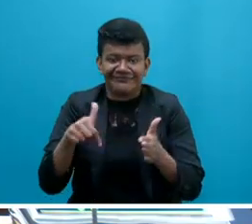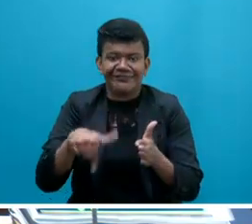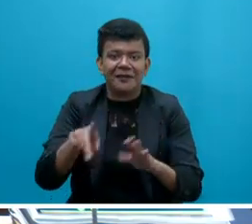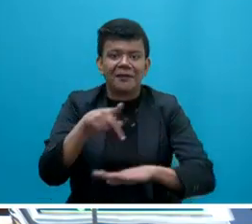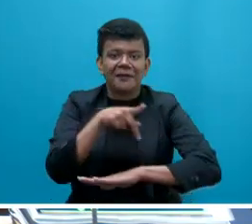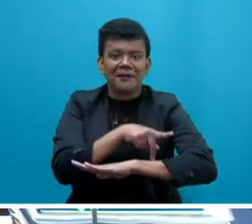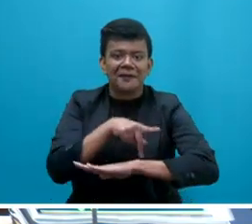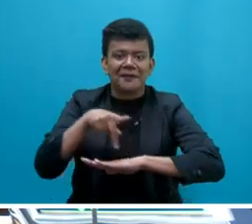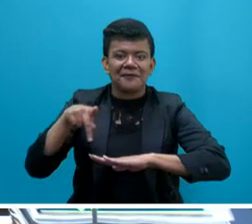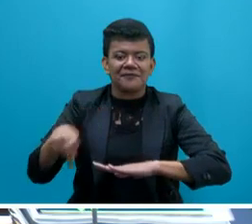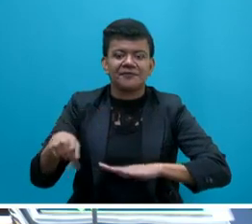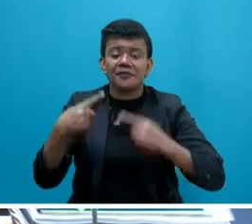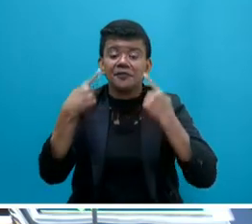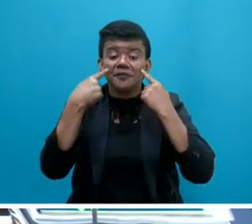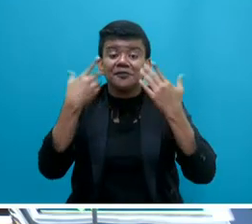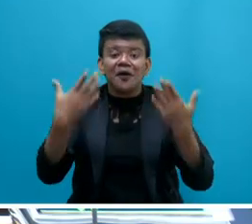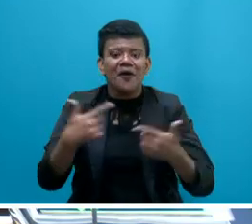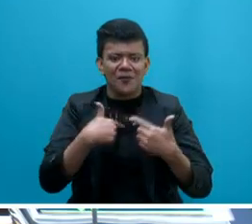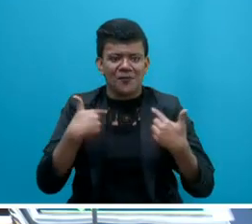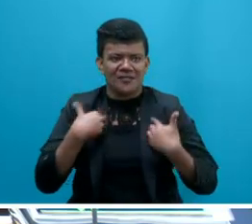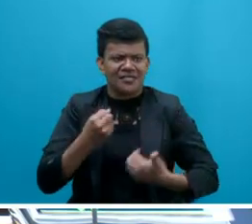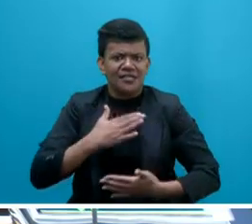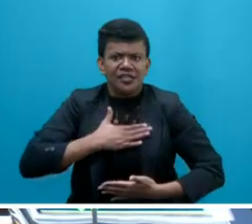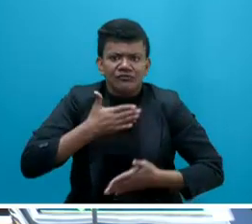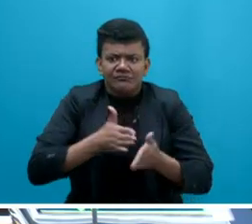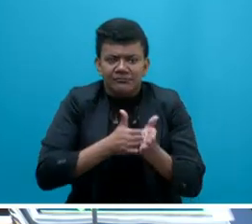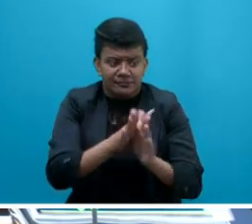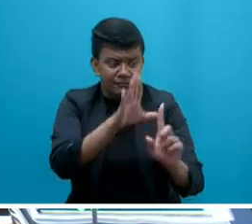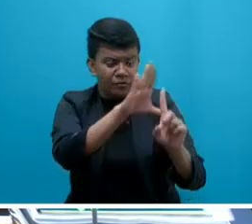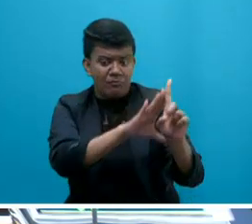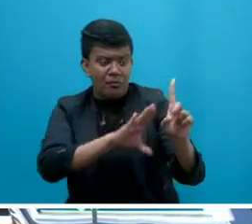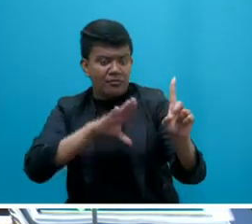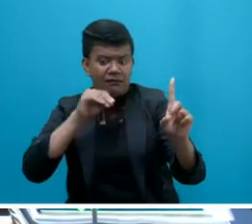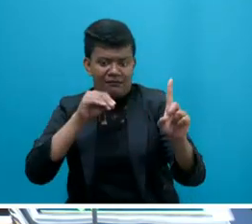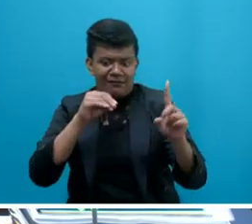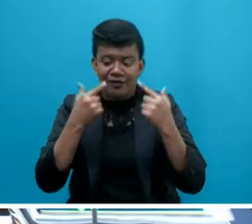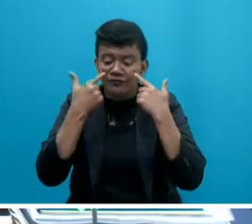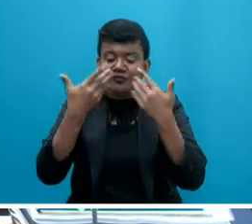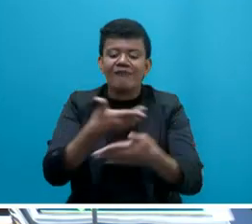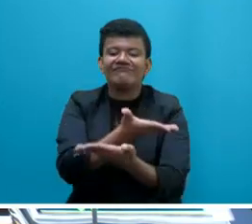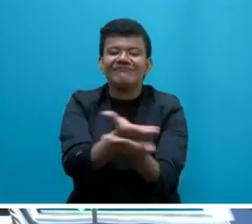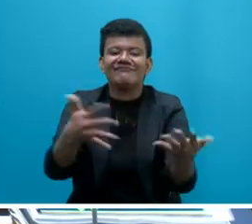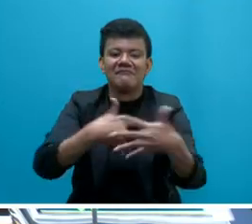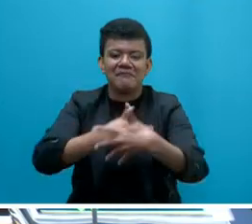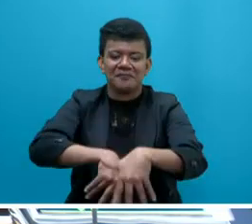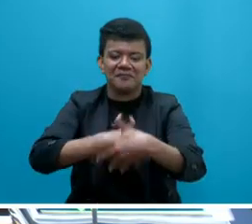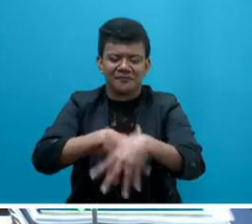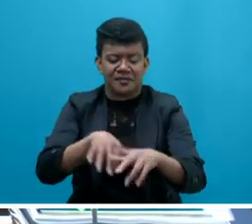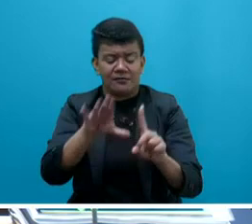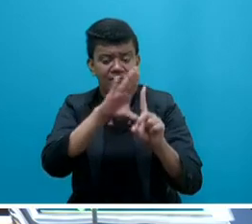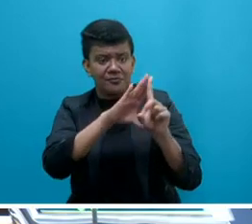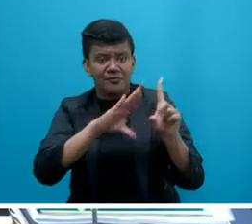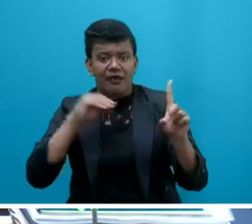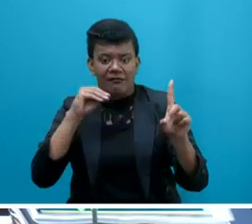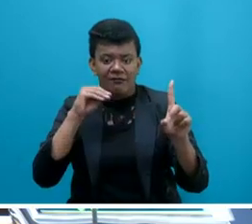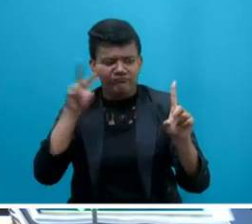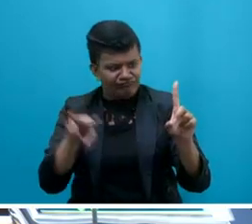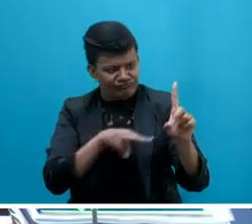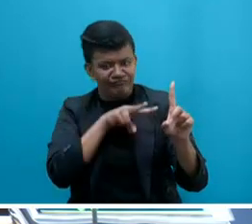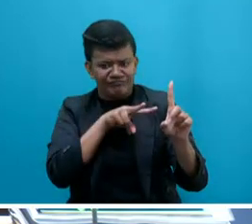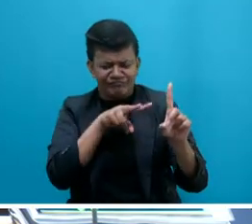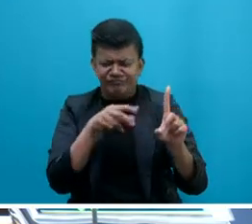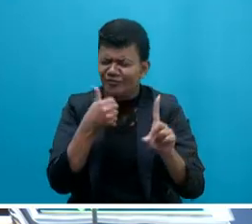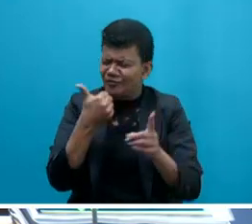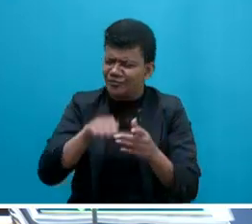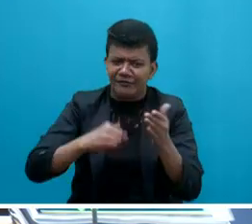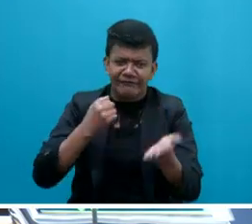show we are true models of the public that we serve in our quest to make our nation greater, and I fully support the motion before the House. Thank